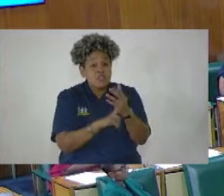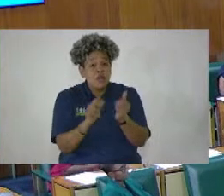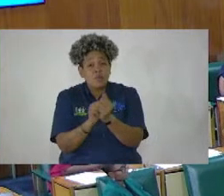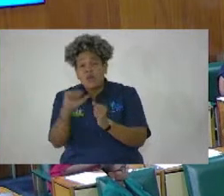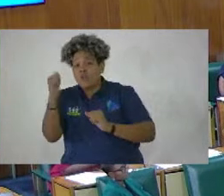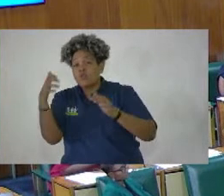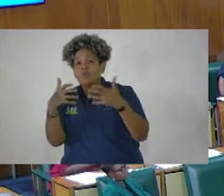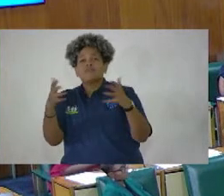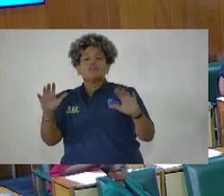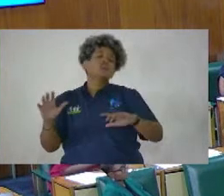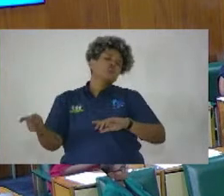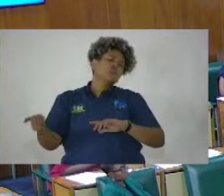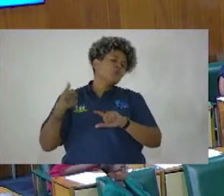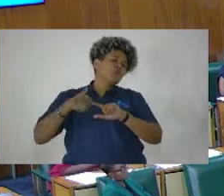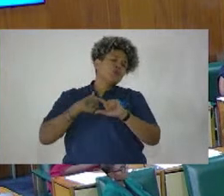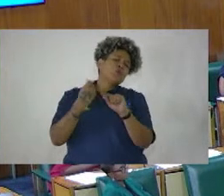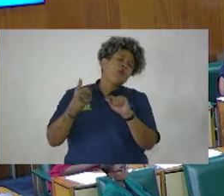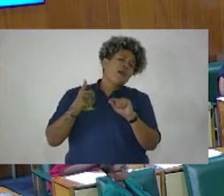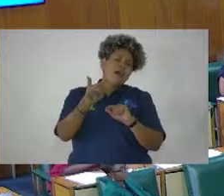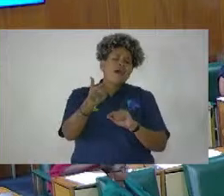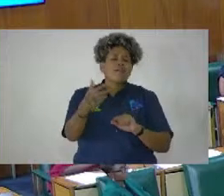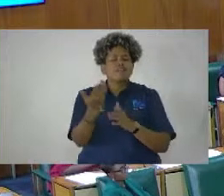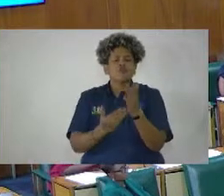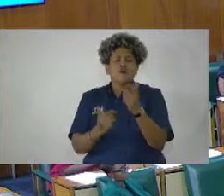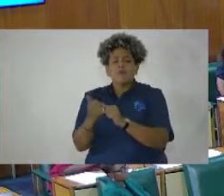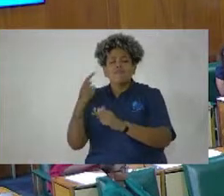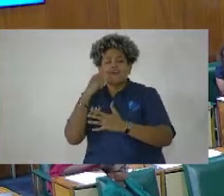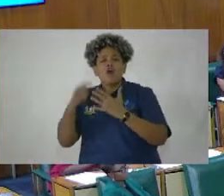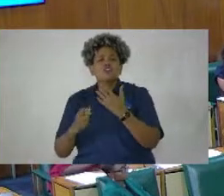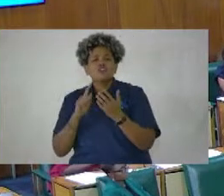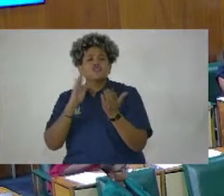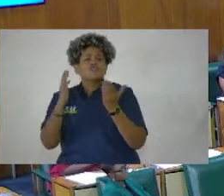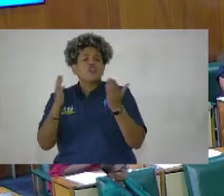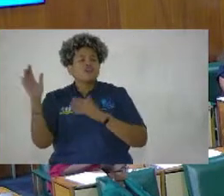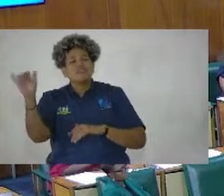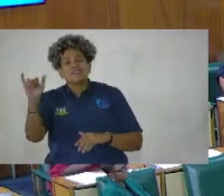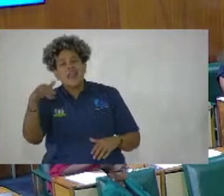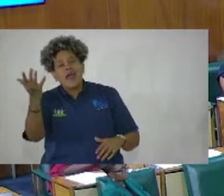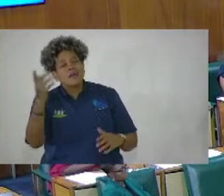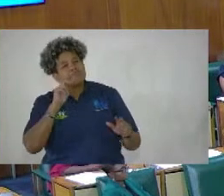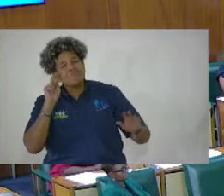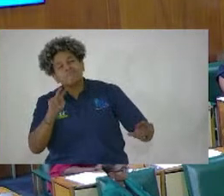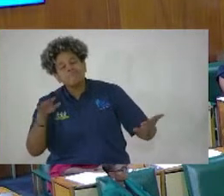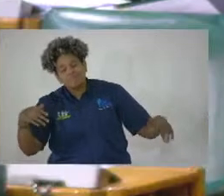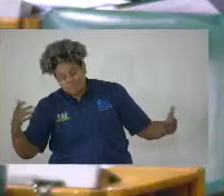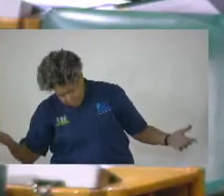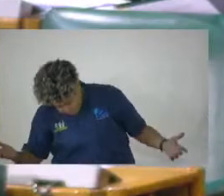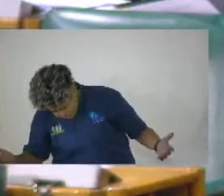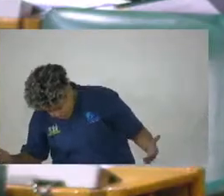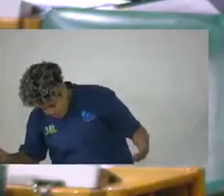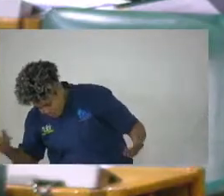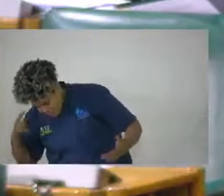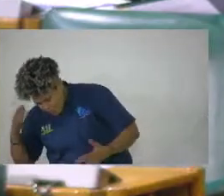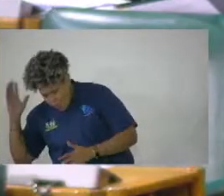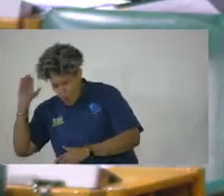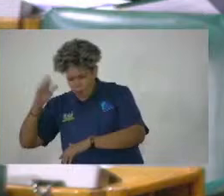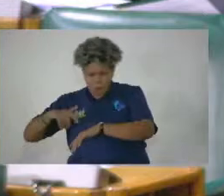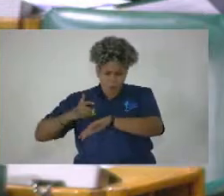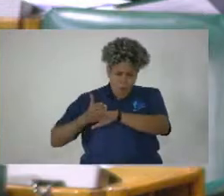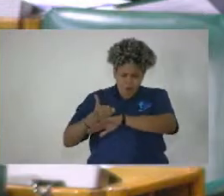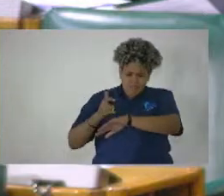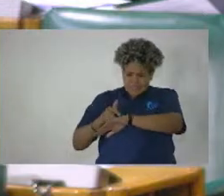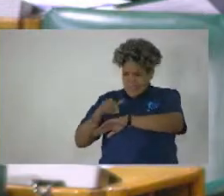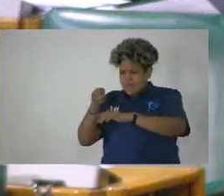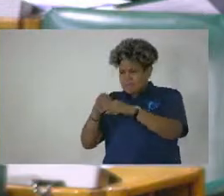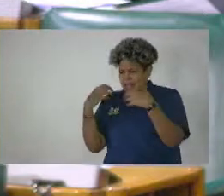well. We do have some of the conditions of service, like dealing with the overtime regime in